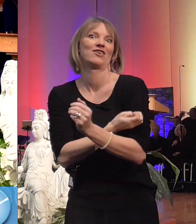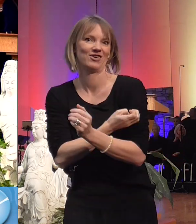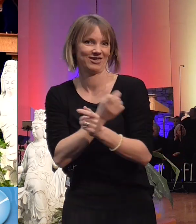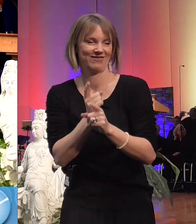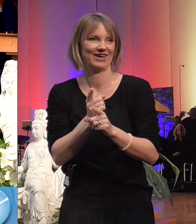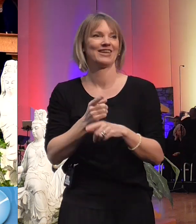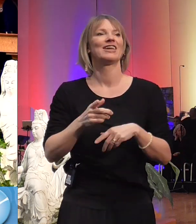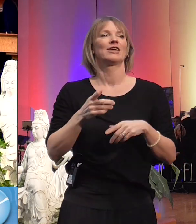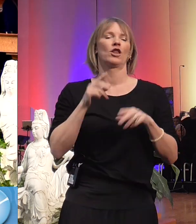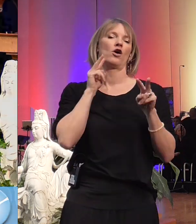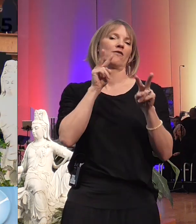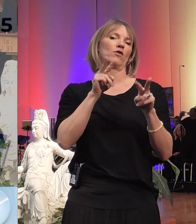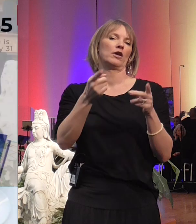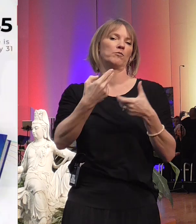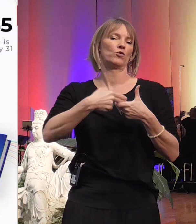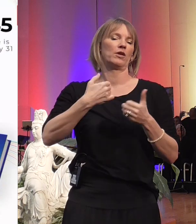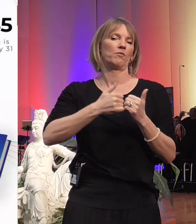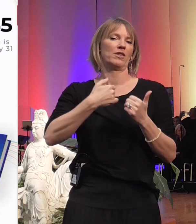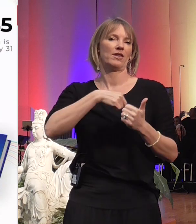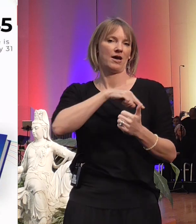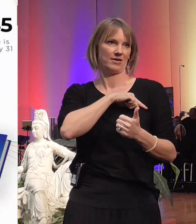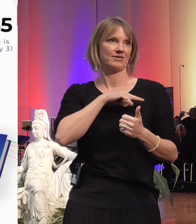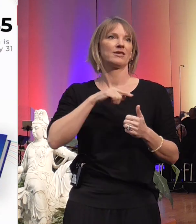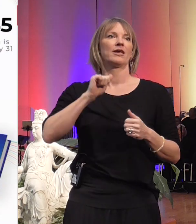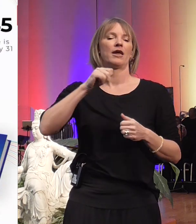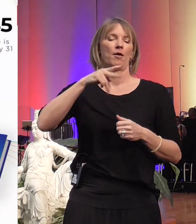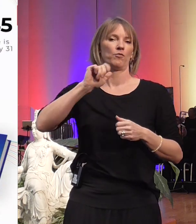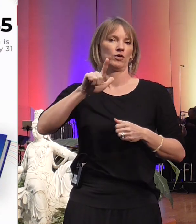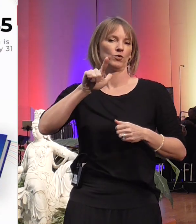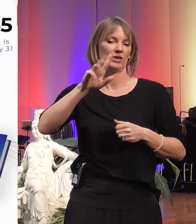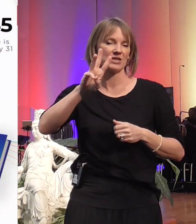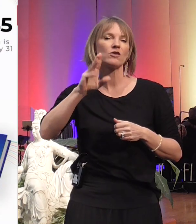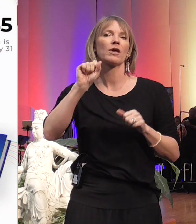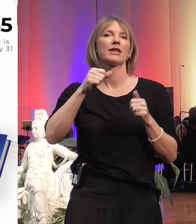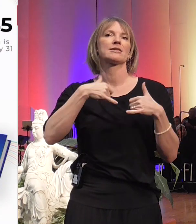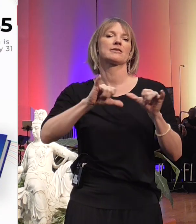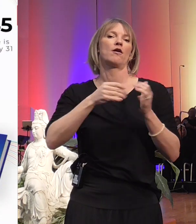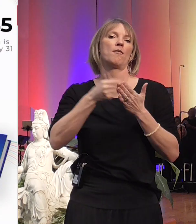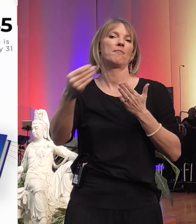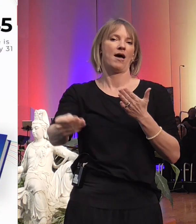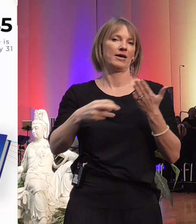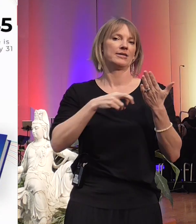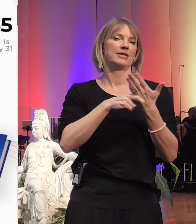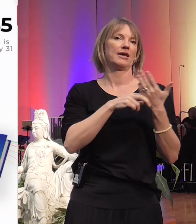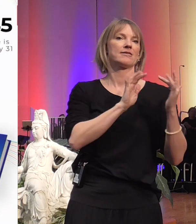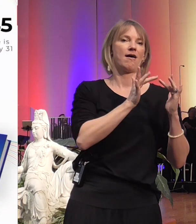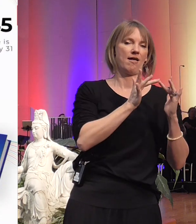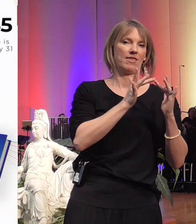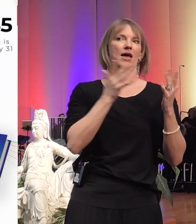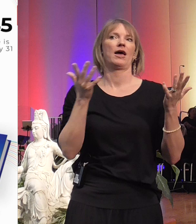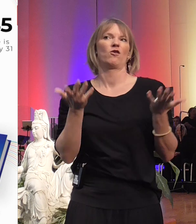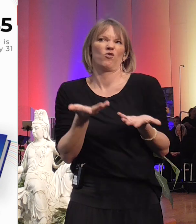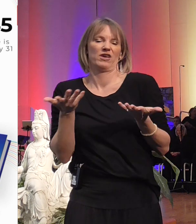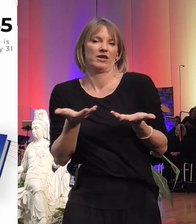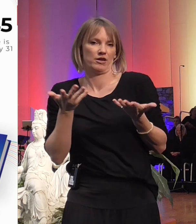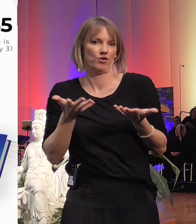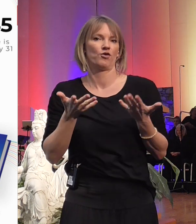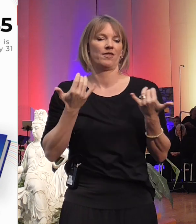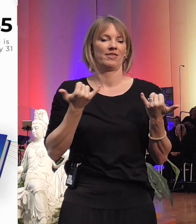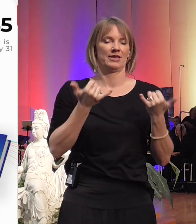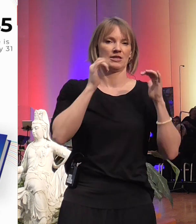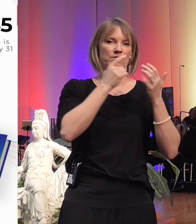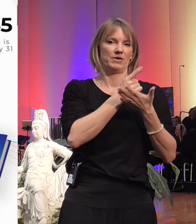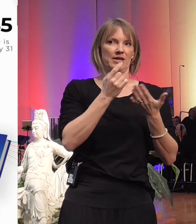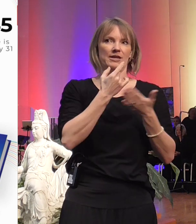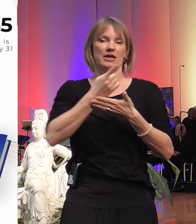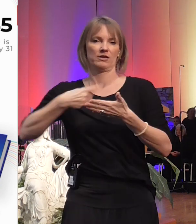with us on April 26th, and you can still get early bird tickets this Sunday or next Sunday. Go online. We're really looking forward to that